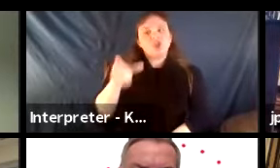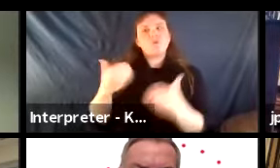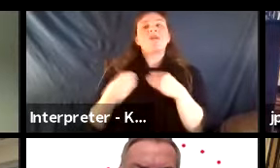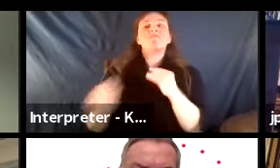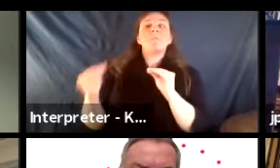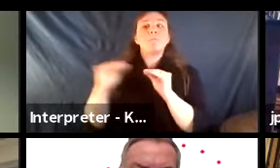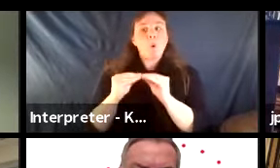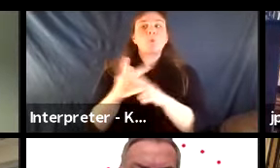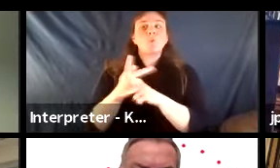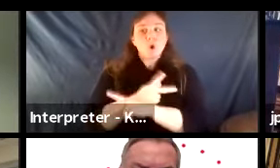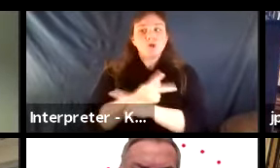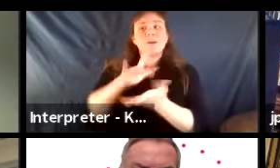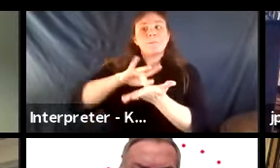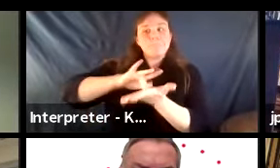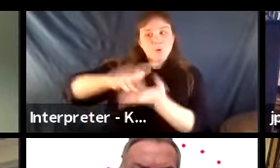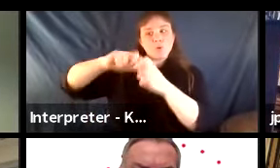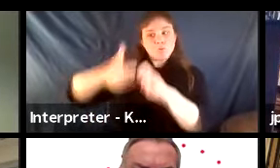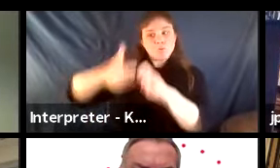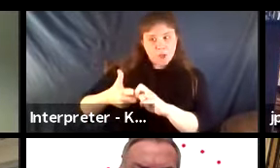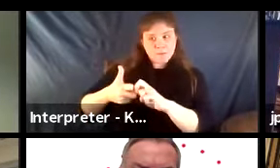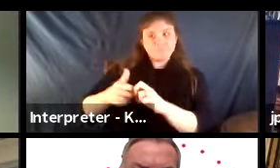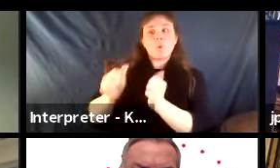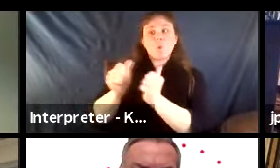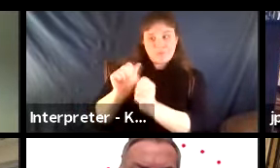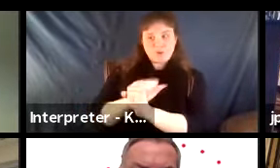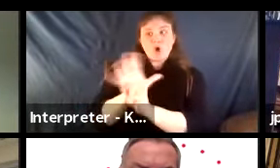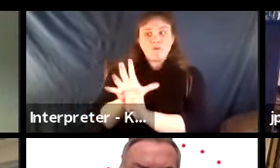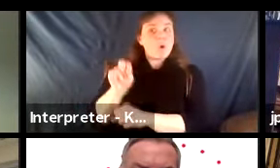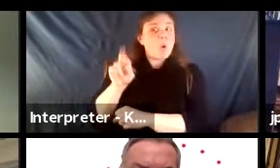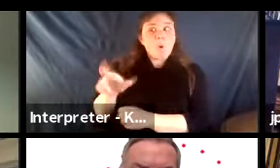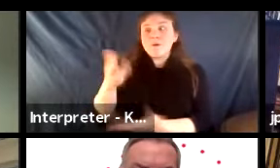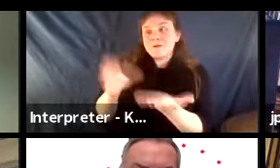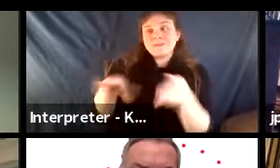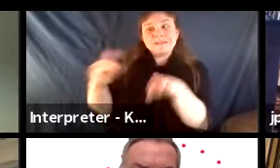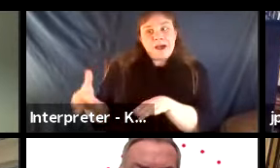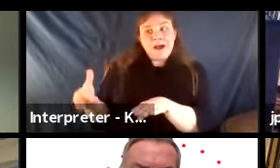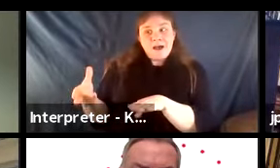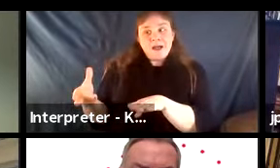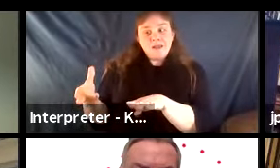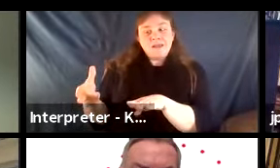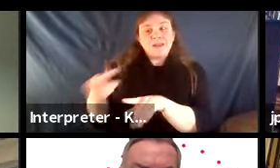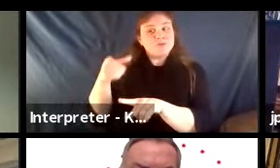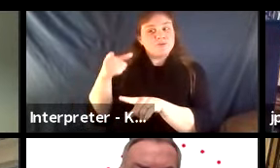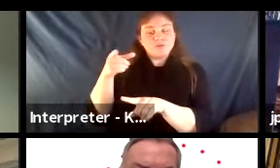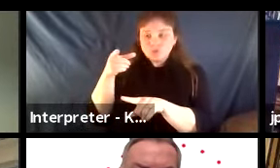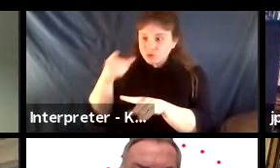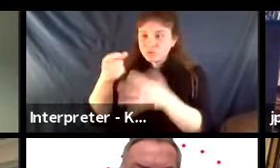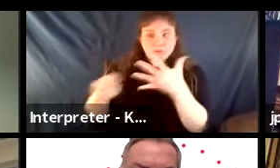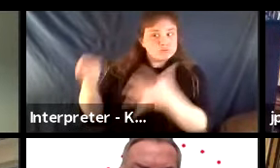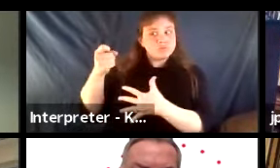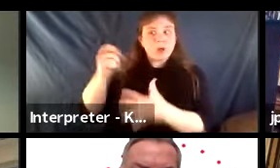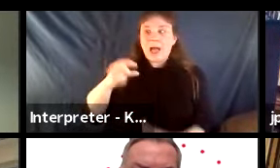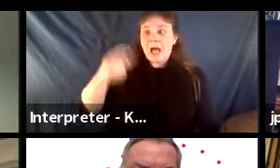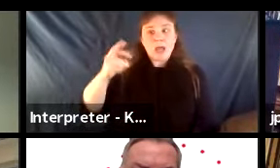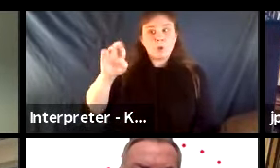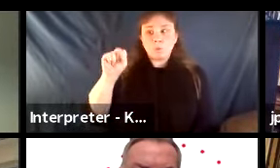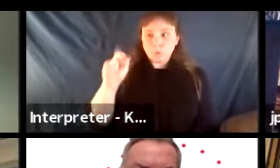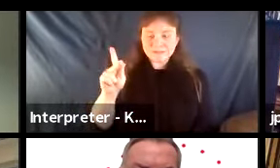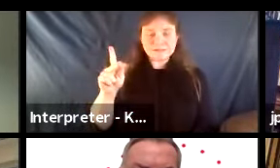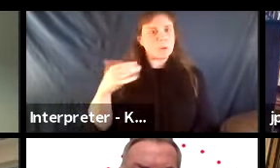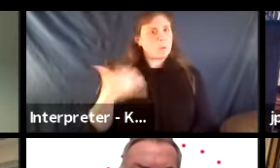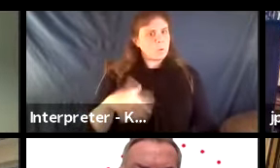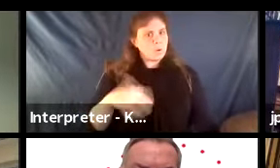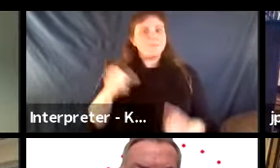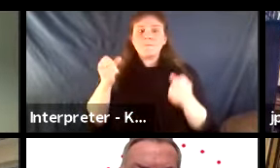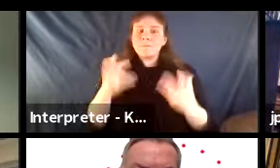issues if we were to survive through it. Many people with disabilities depend on caregivers and other forms of long-term services